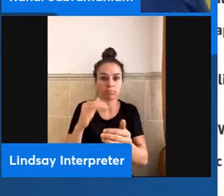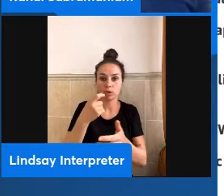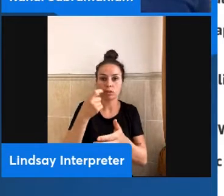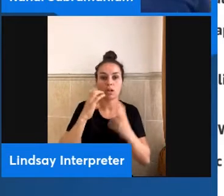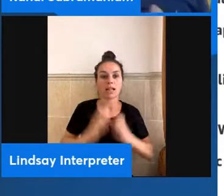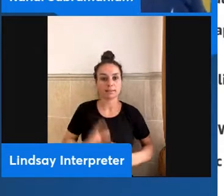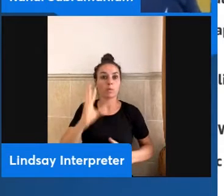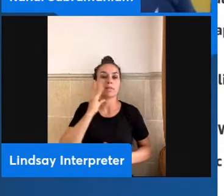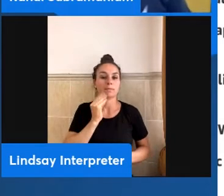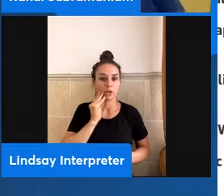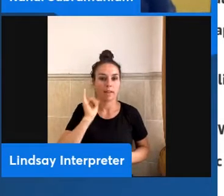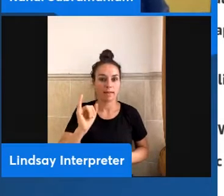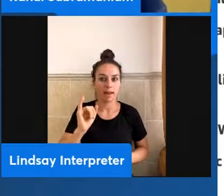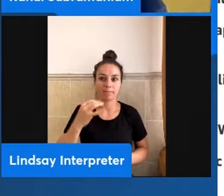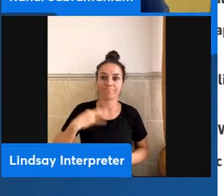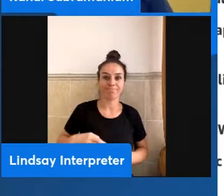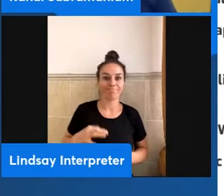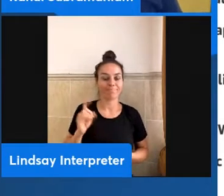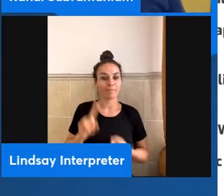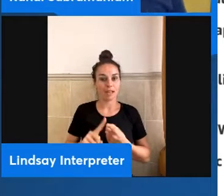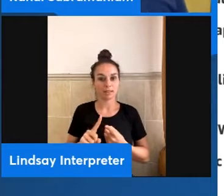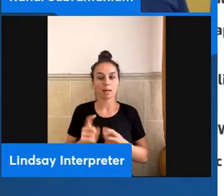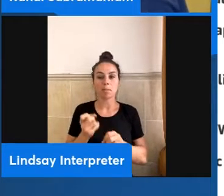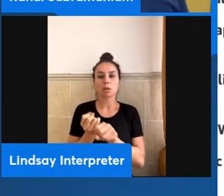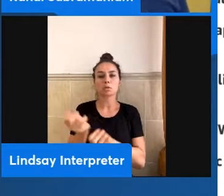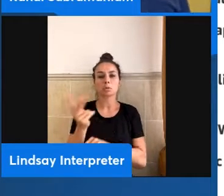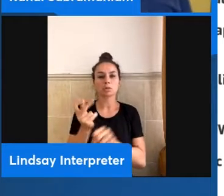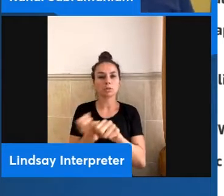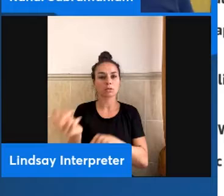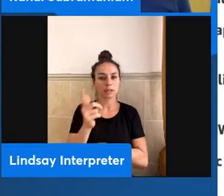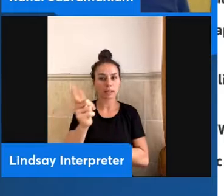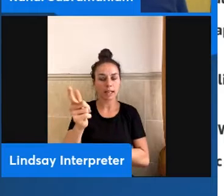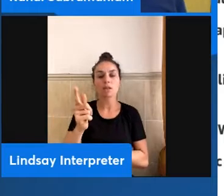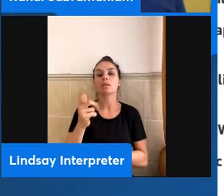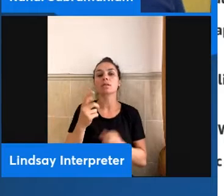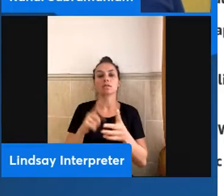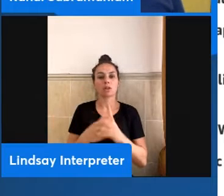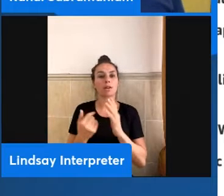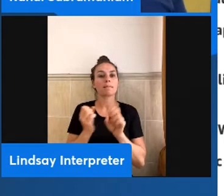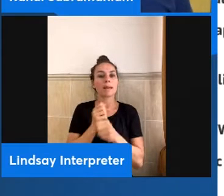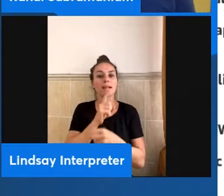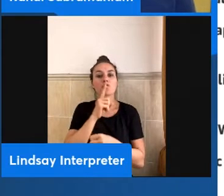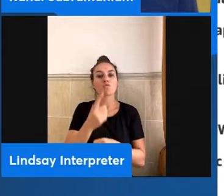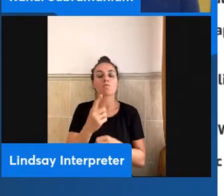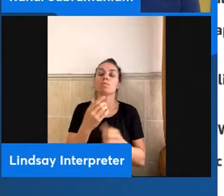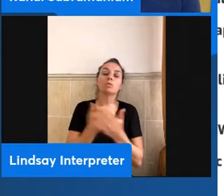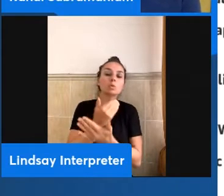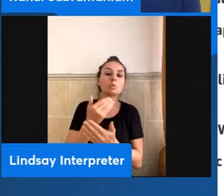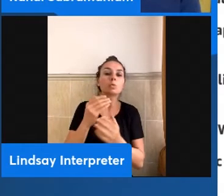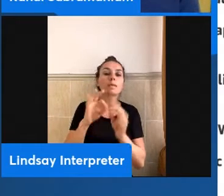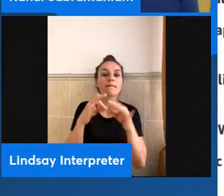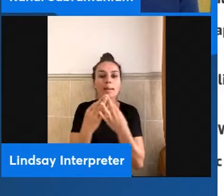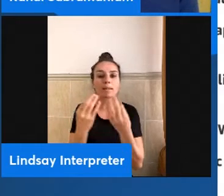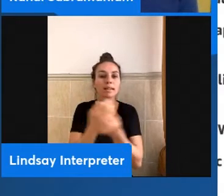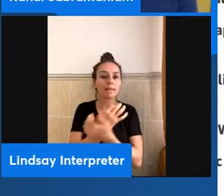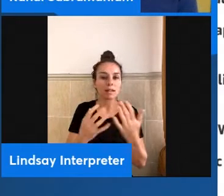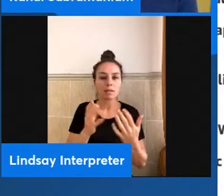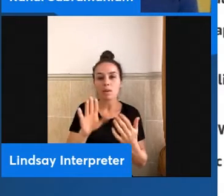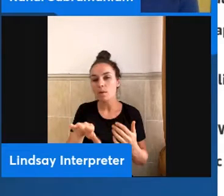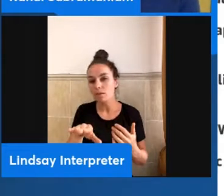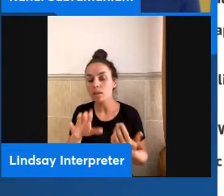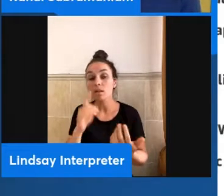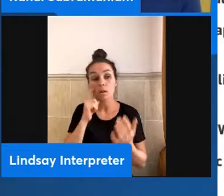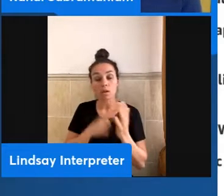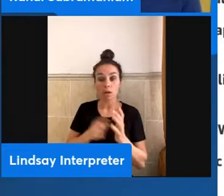But 2 or 3 years in, they kind of stopped doing that. They started creating new instance families and saying, you want to stay on the old stuff, it's just going to get more